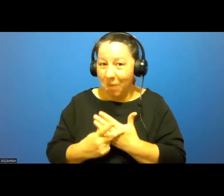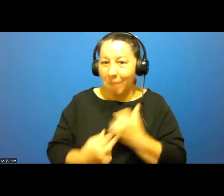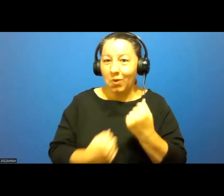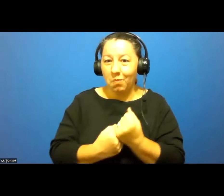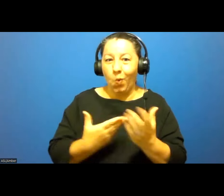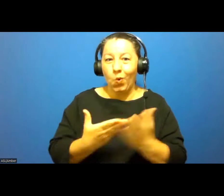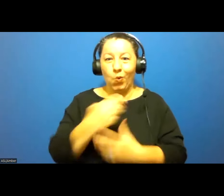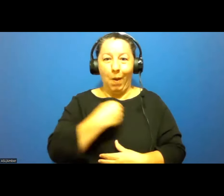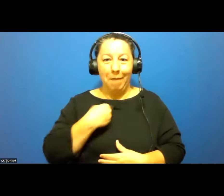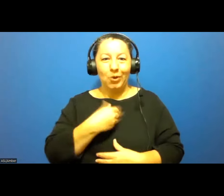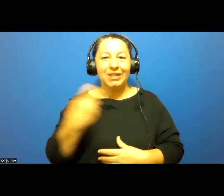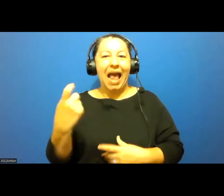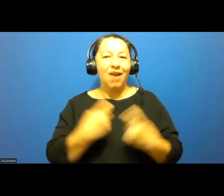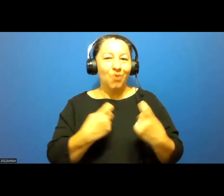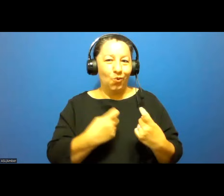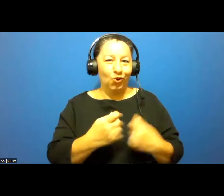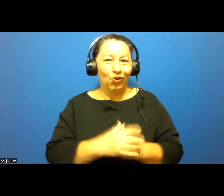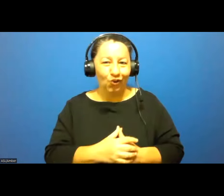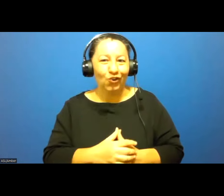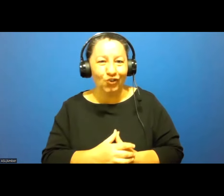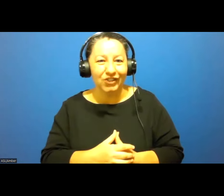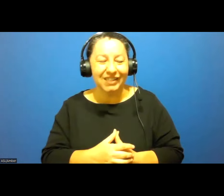by members and donors. So